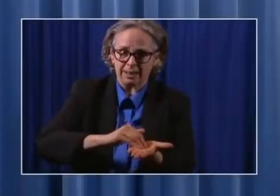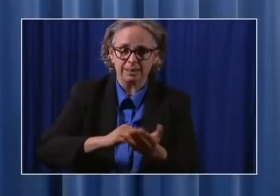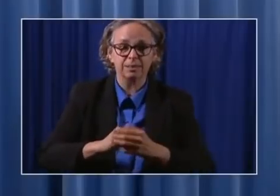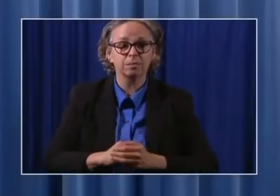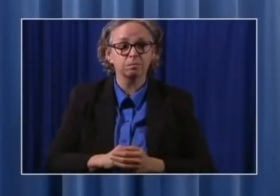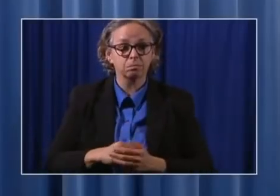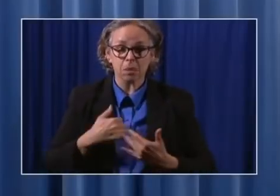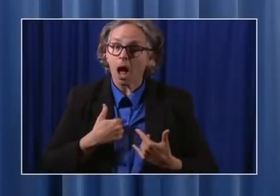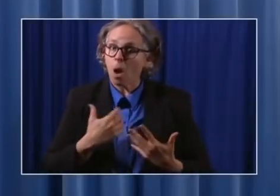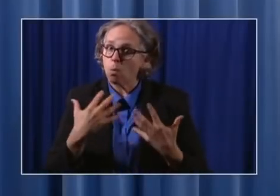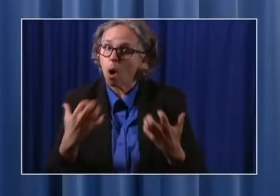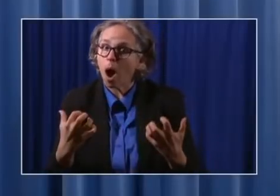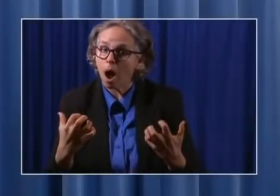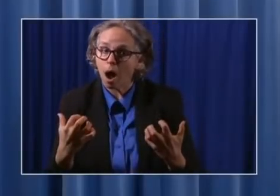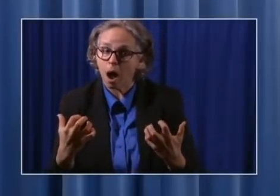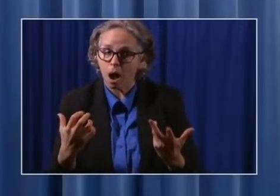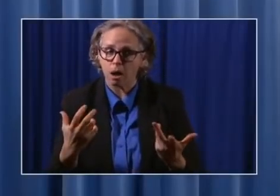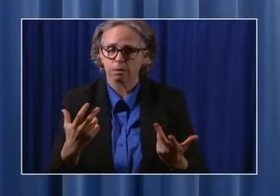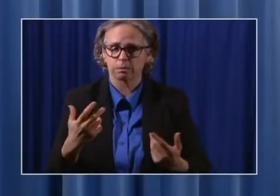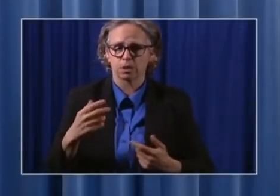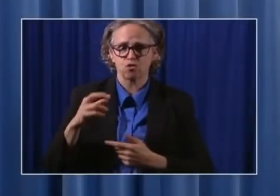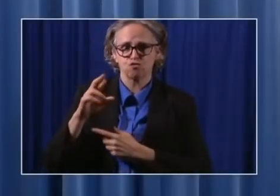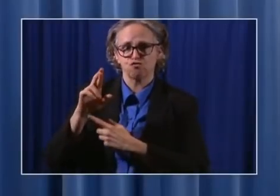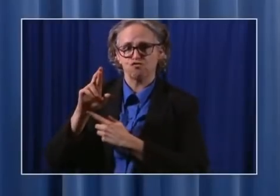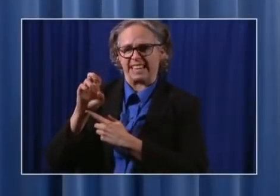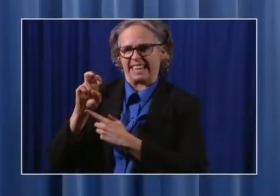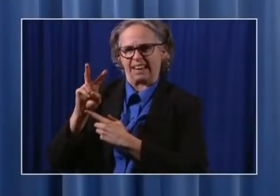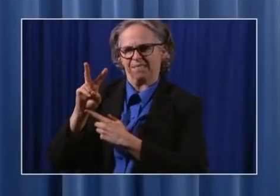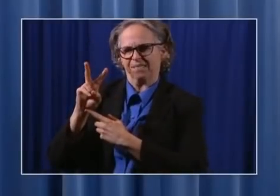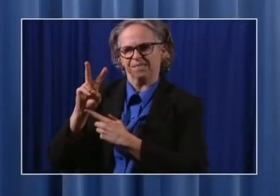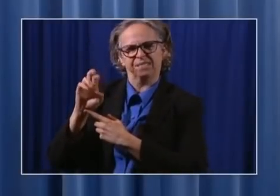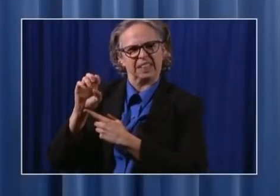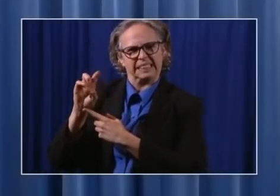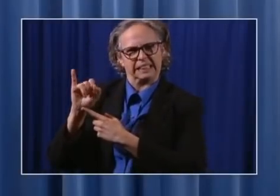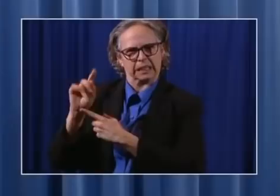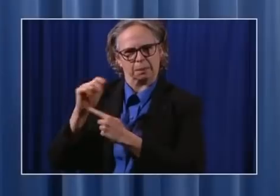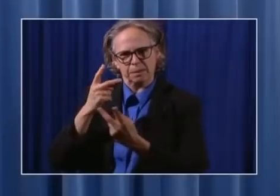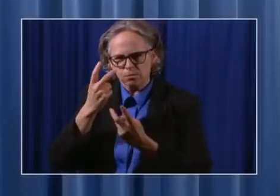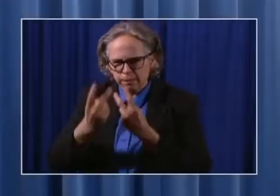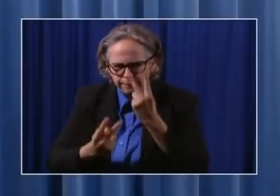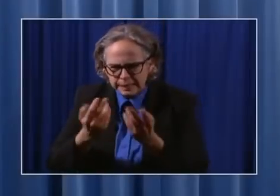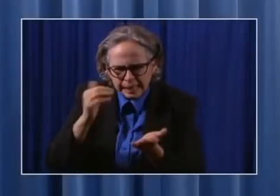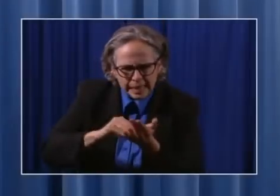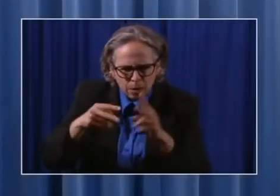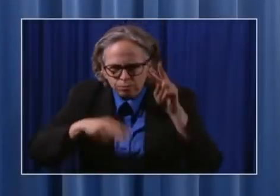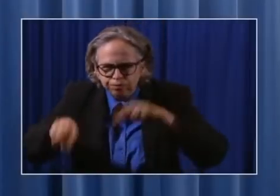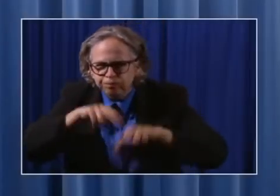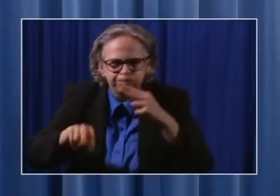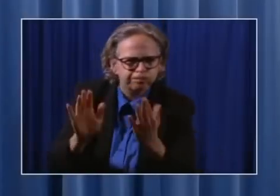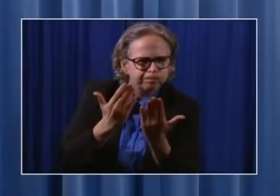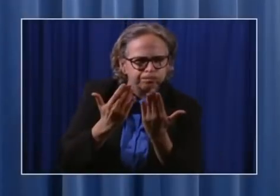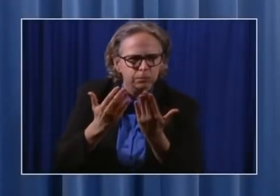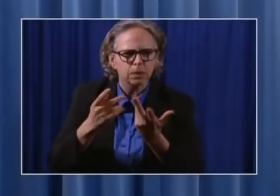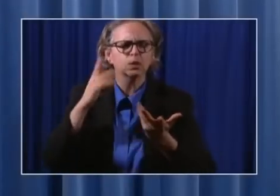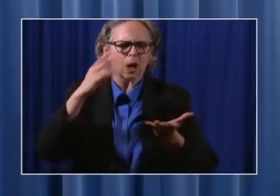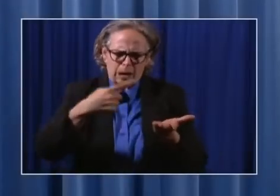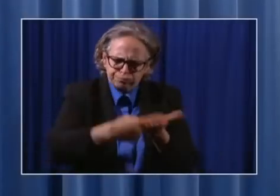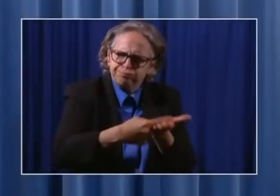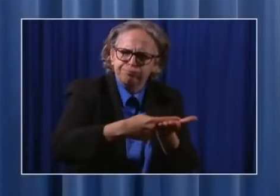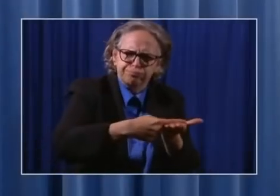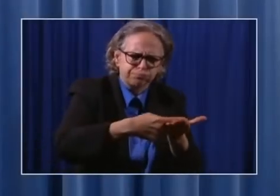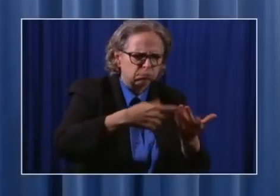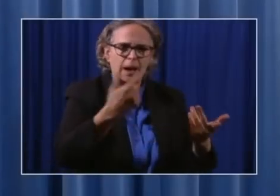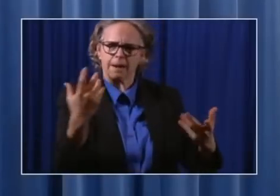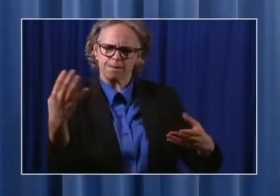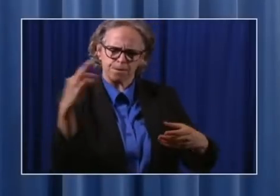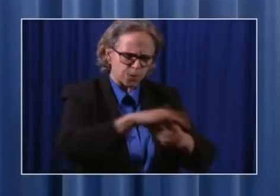go through that normal process, and come back with an alternative. But this, again, is something